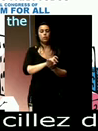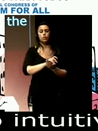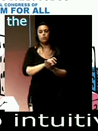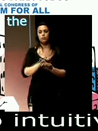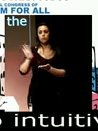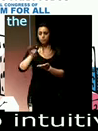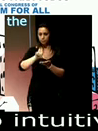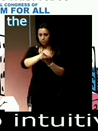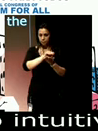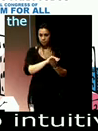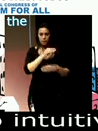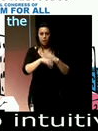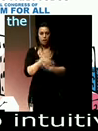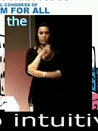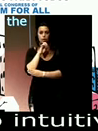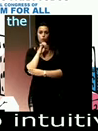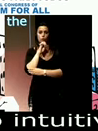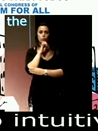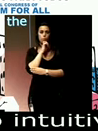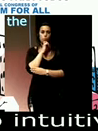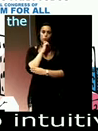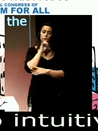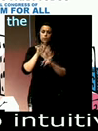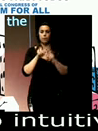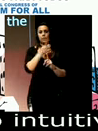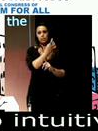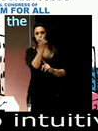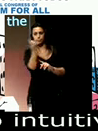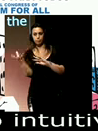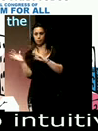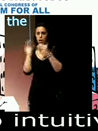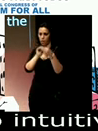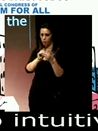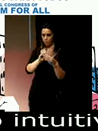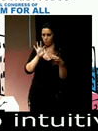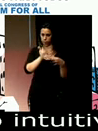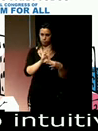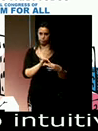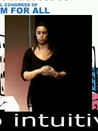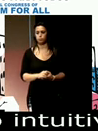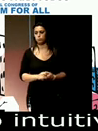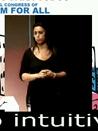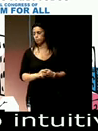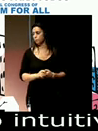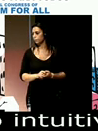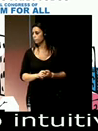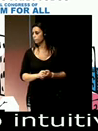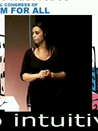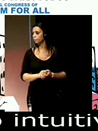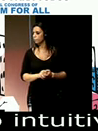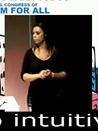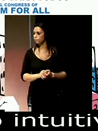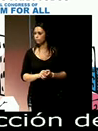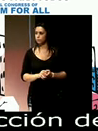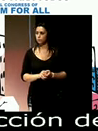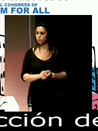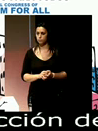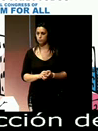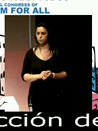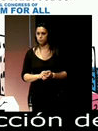will assess. At the moment, more than 32 different kinds of structure are foreseen, but entering